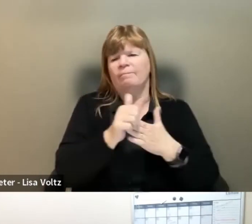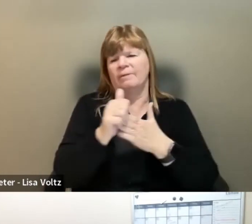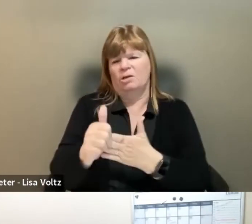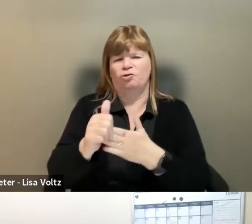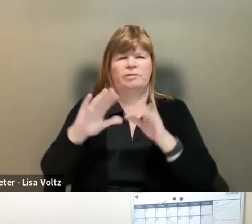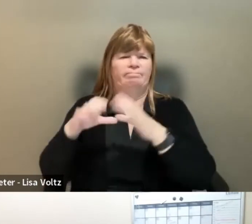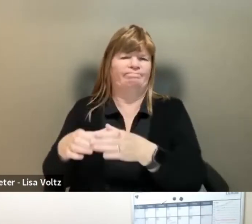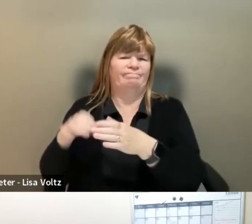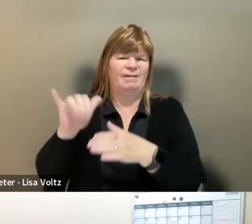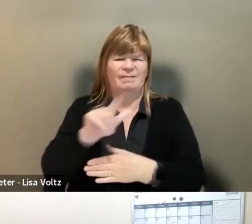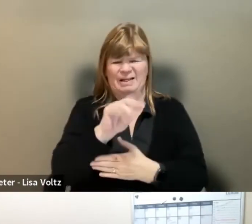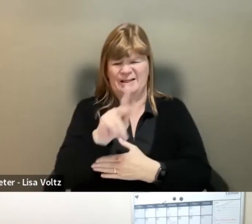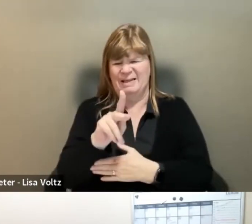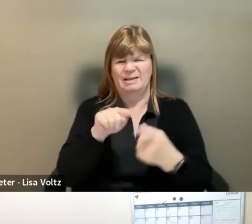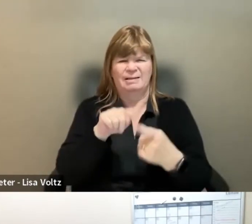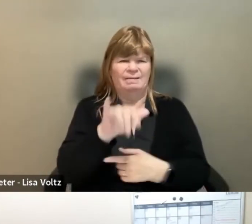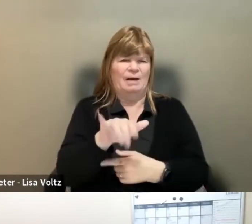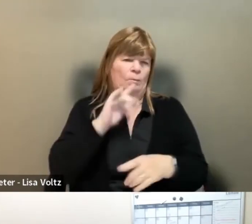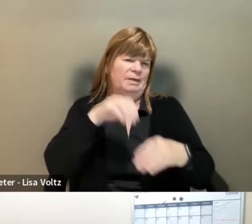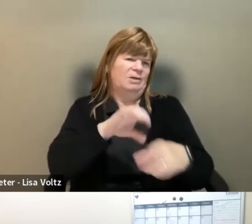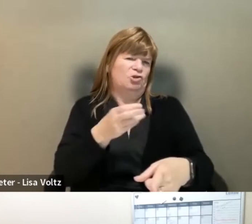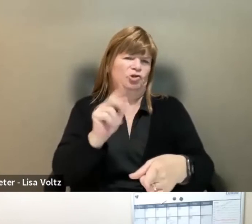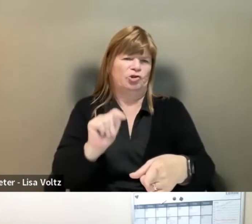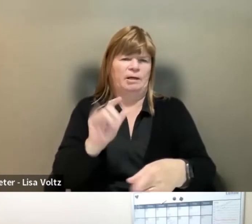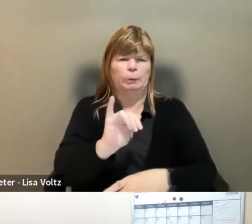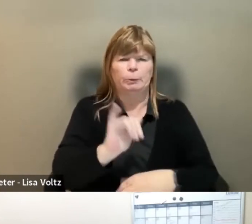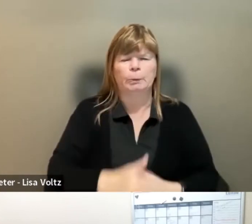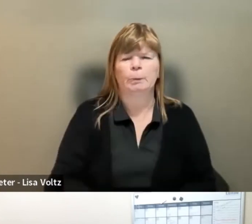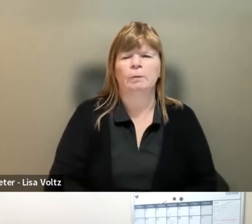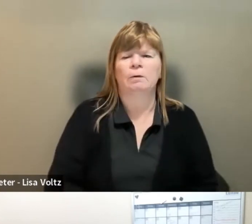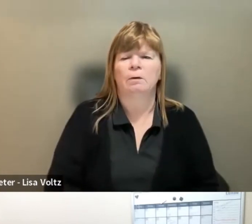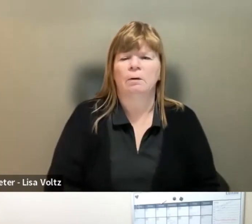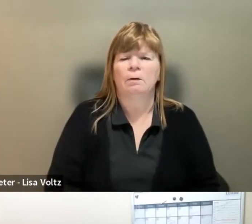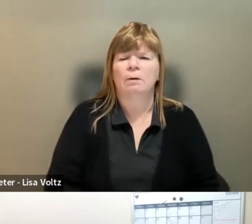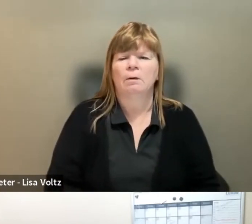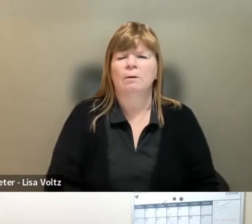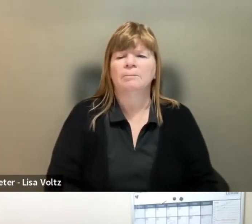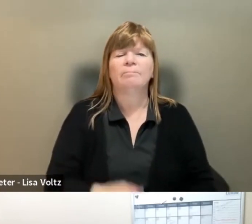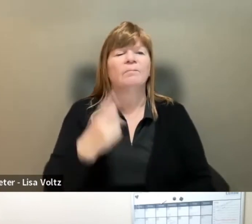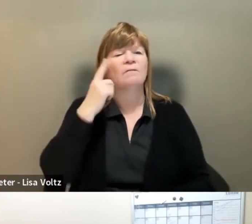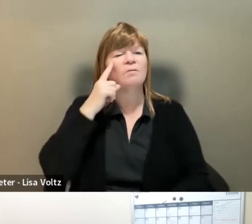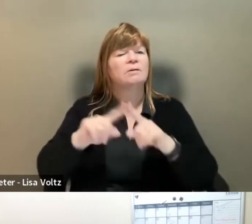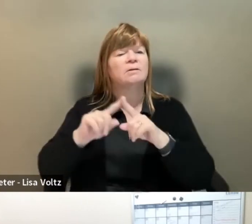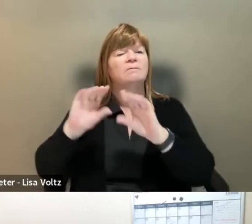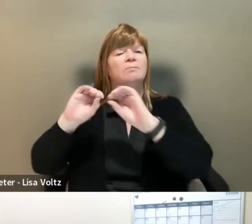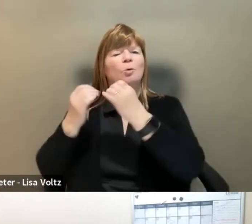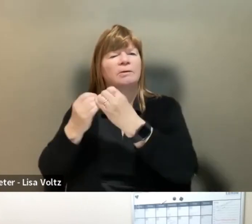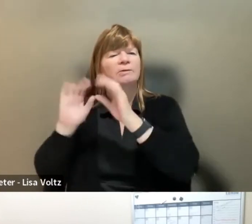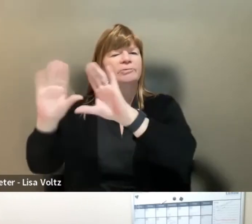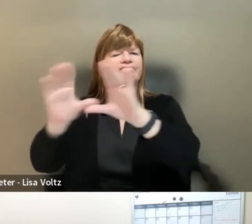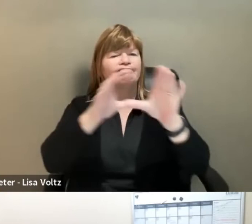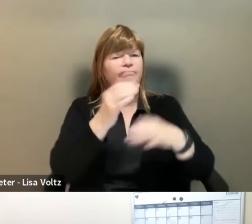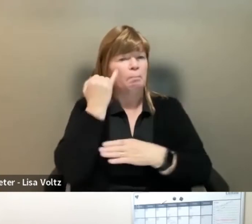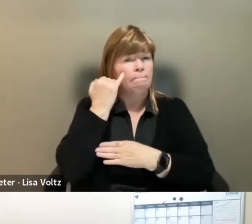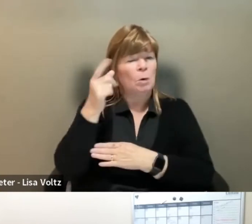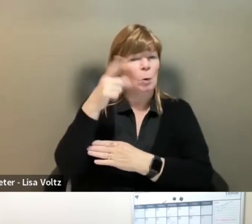be, that link to that will be in the chat box also. So for organizations here today, if